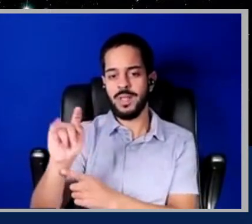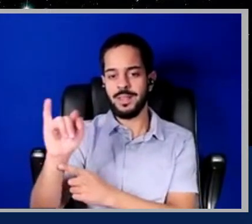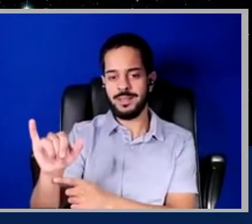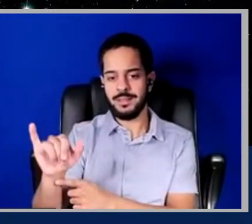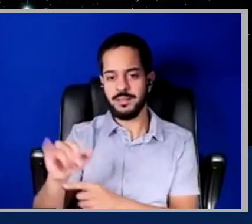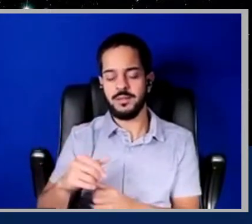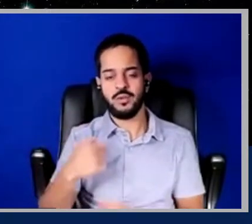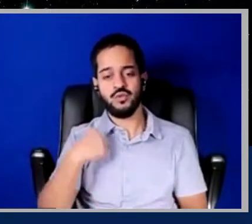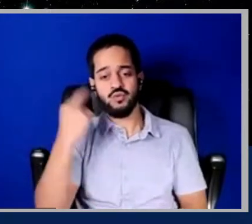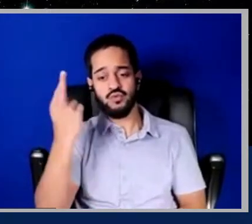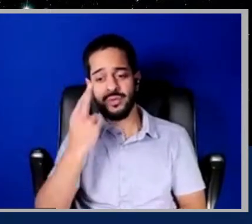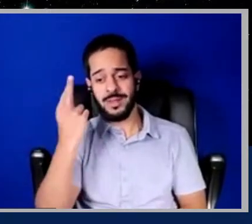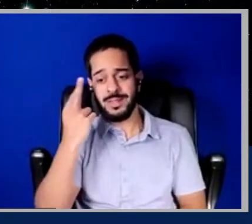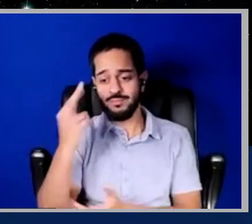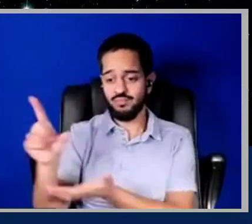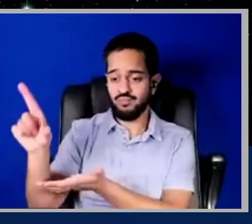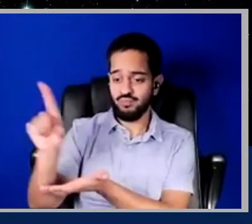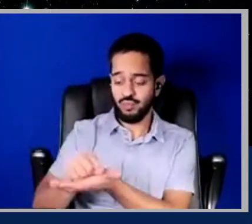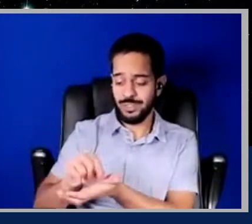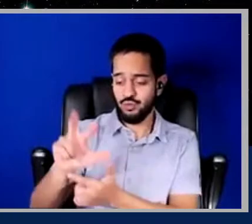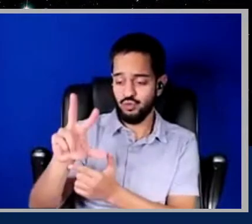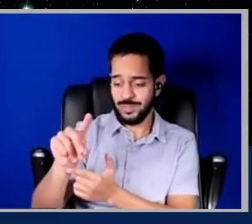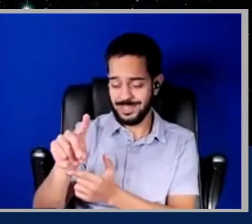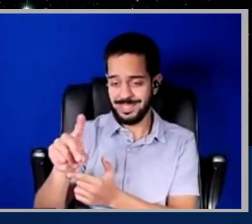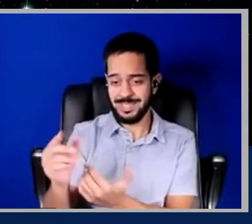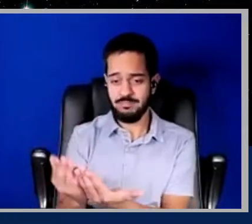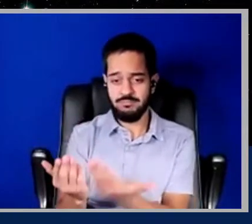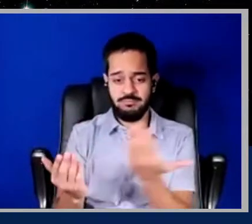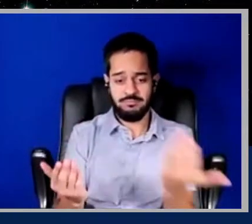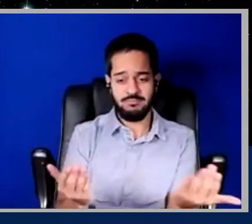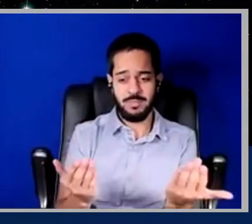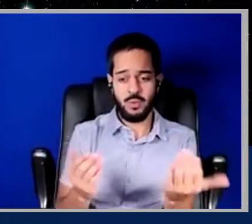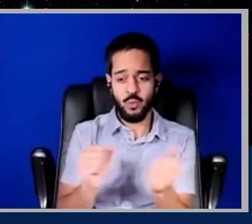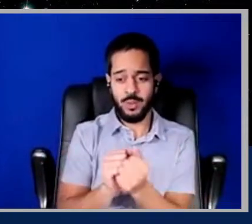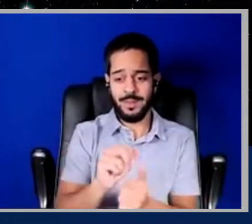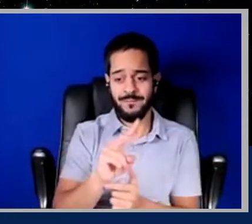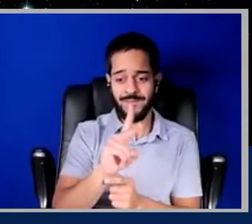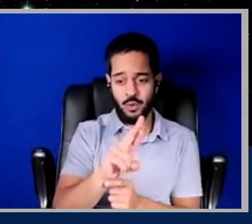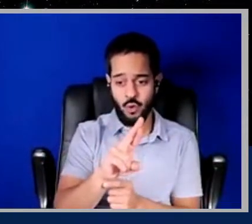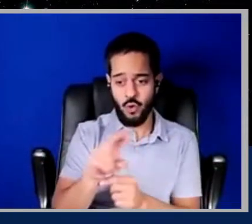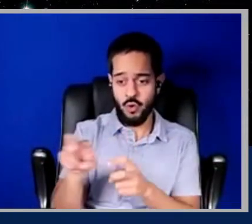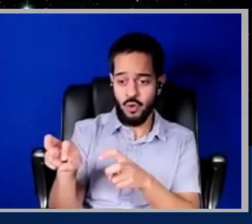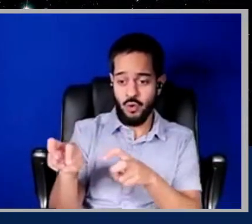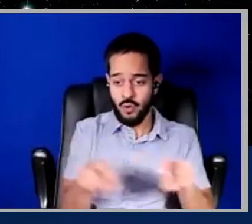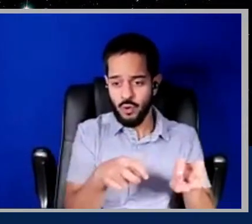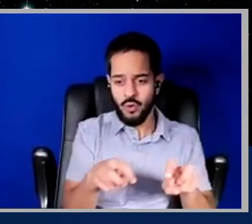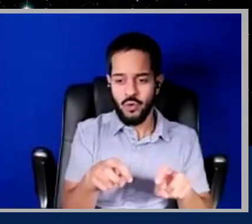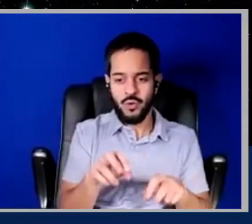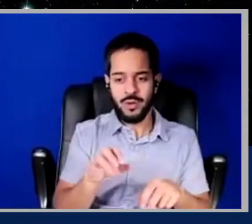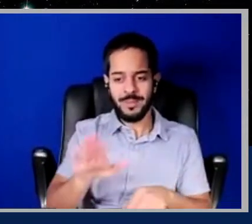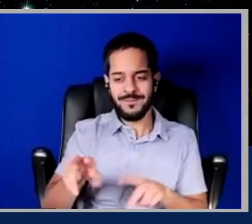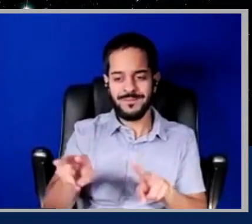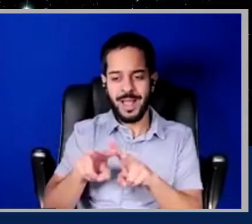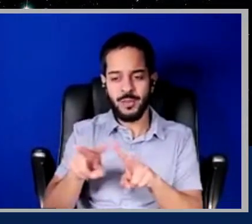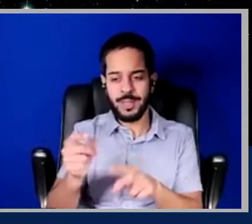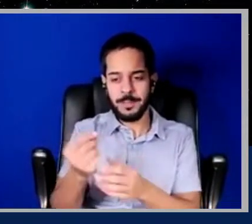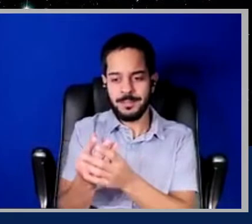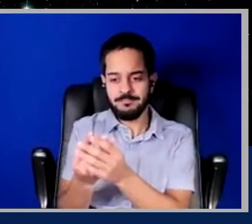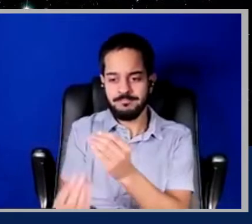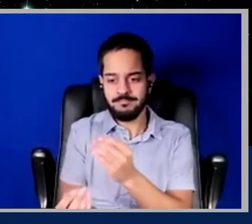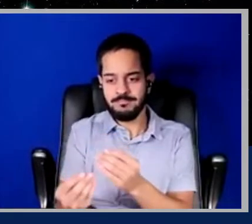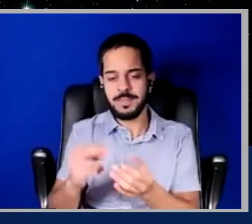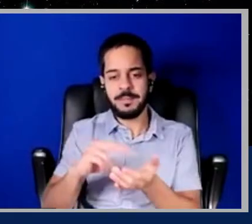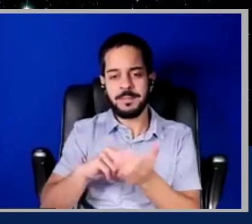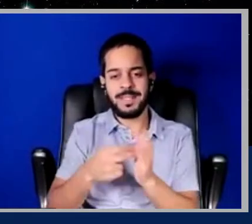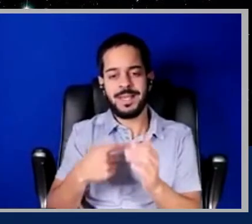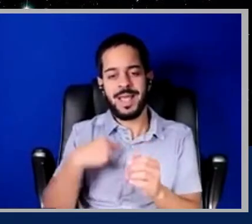print. And yes, you could always have a 3D print next to a VR headset, but I just wanted to explore more. And so we started like